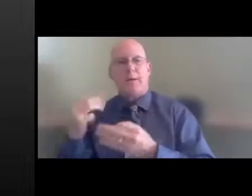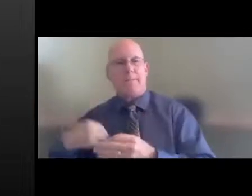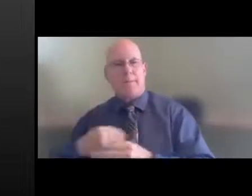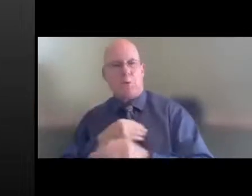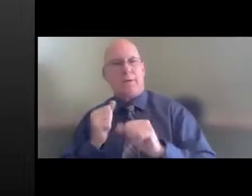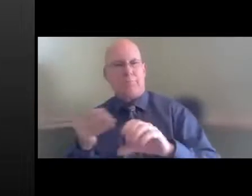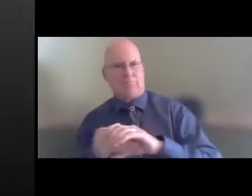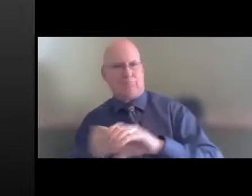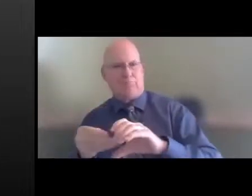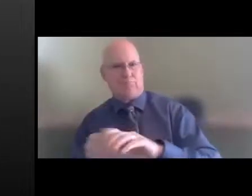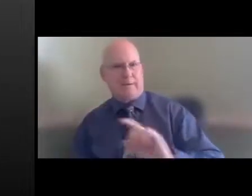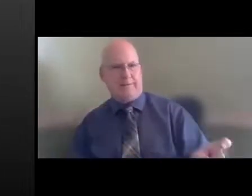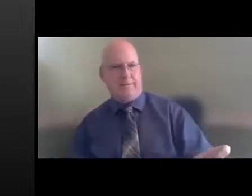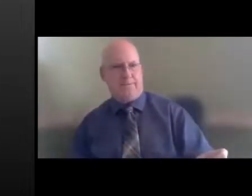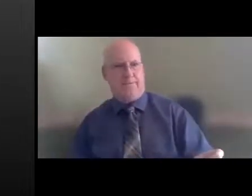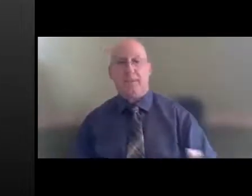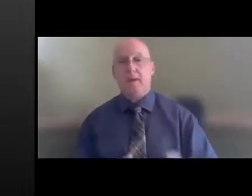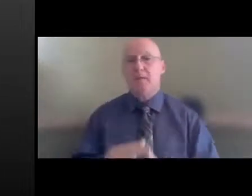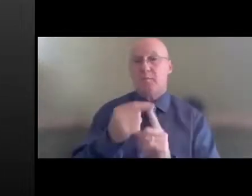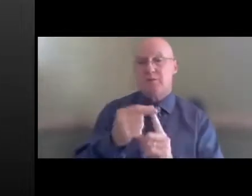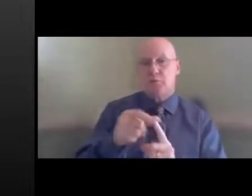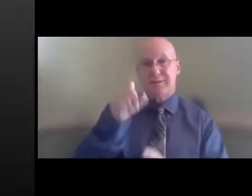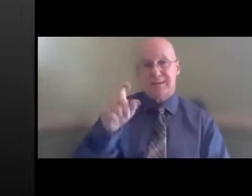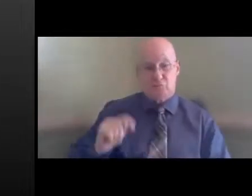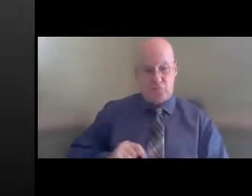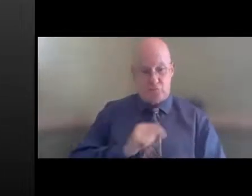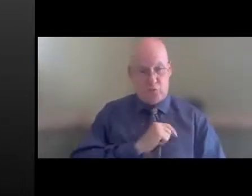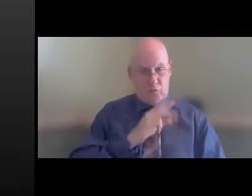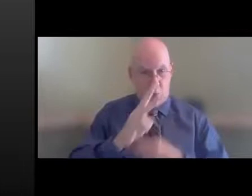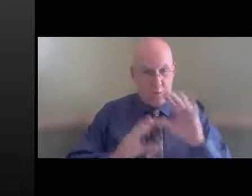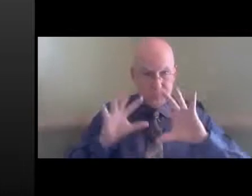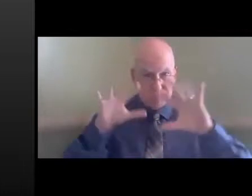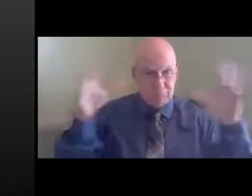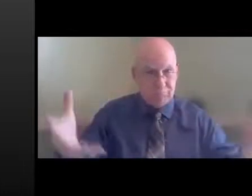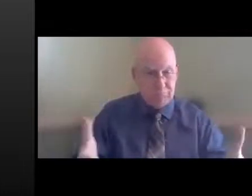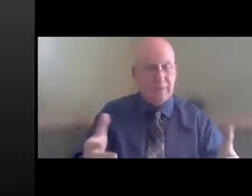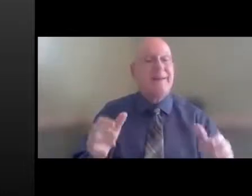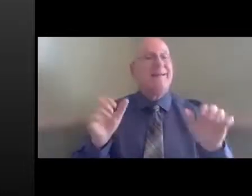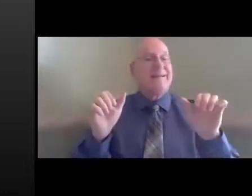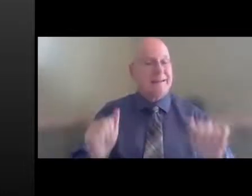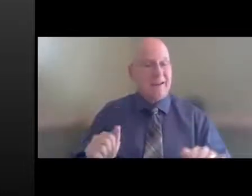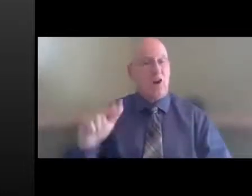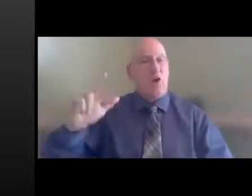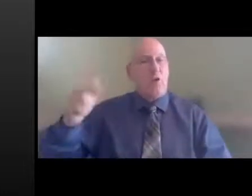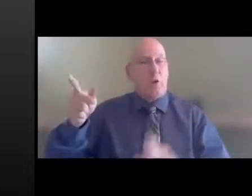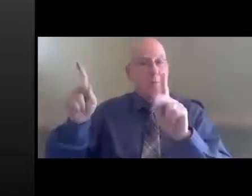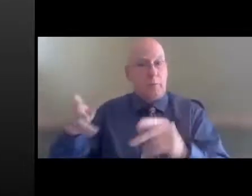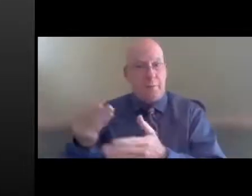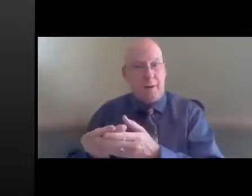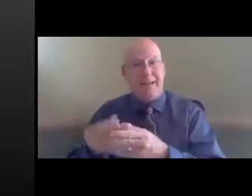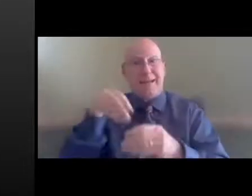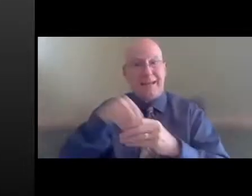in. In the special needs trust world, you can put third-party money in a